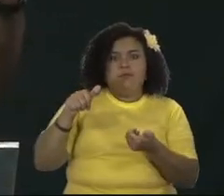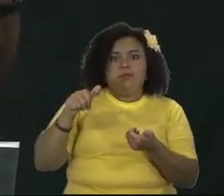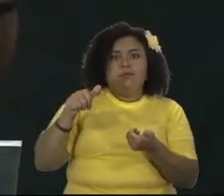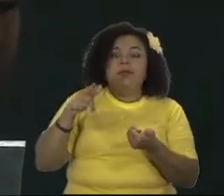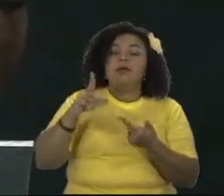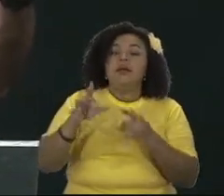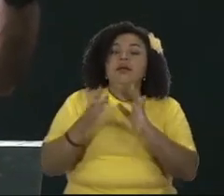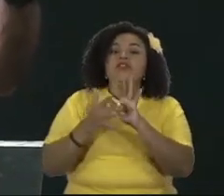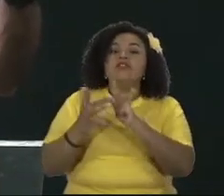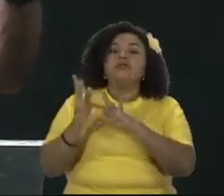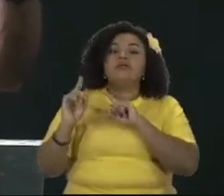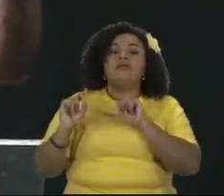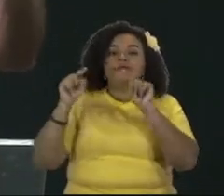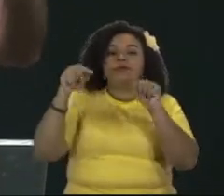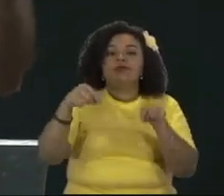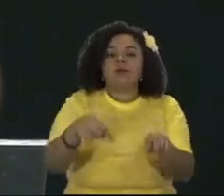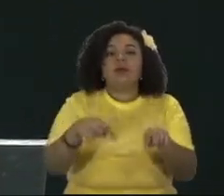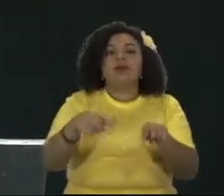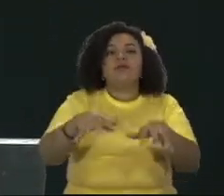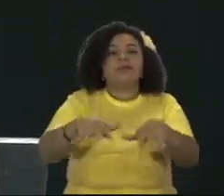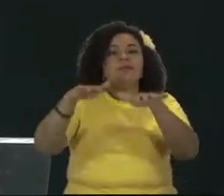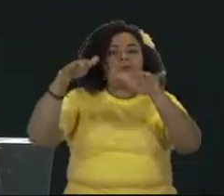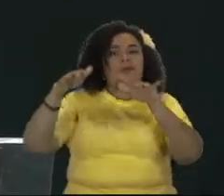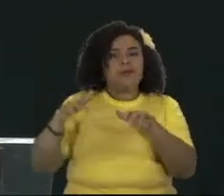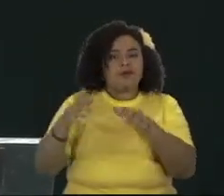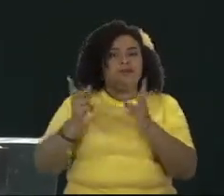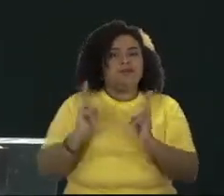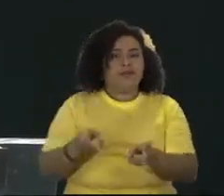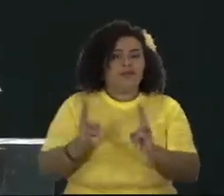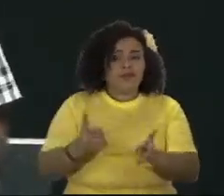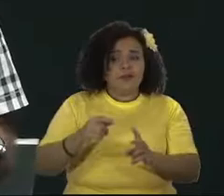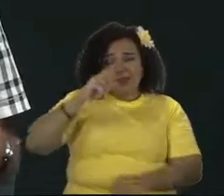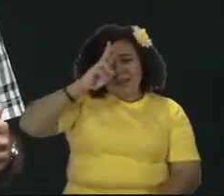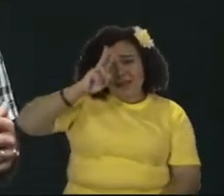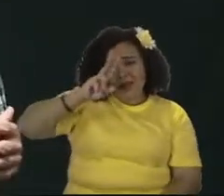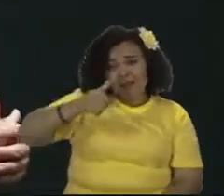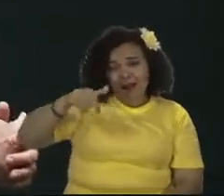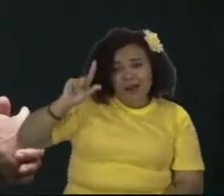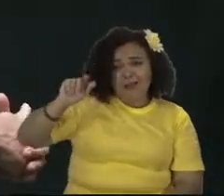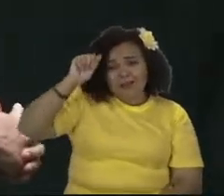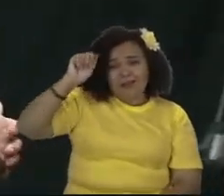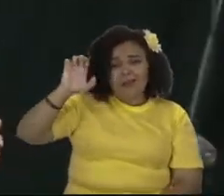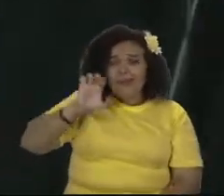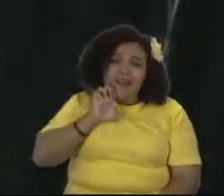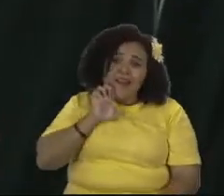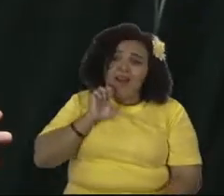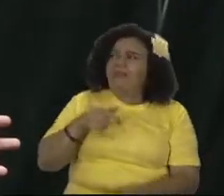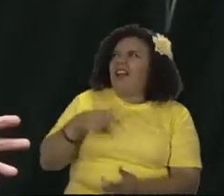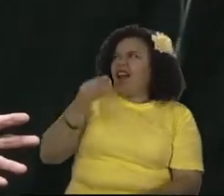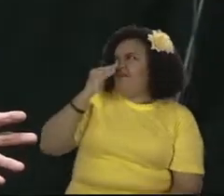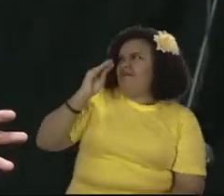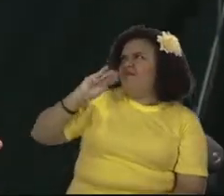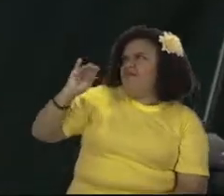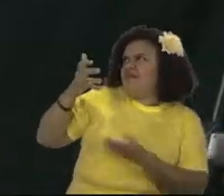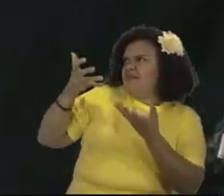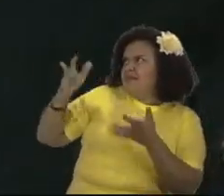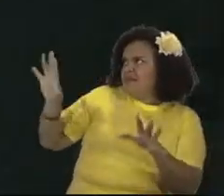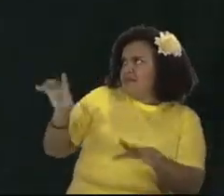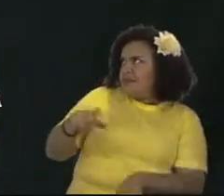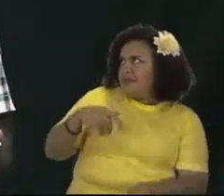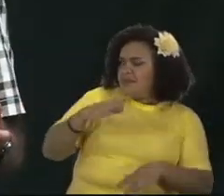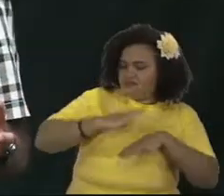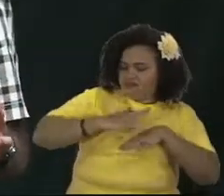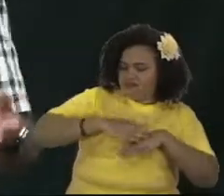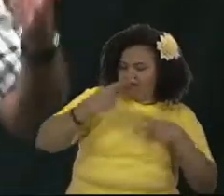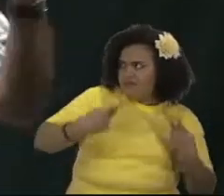And Jesus, so when the world has lost by its choice on the first sin from Adam